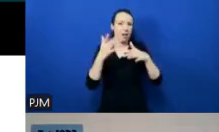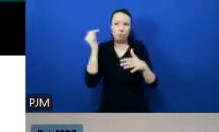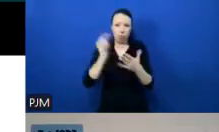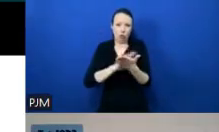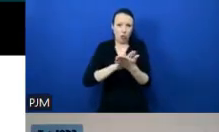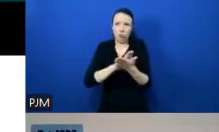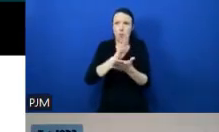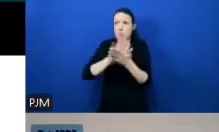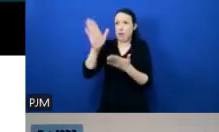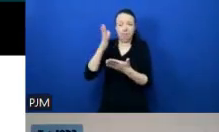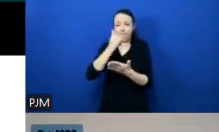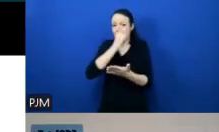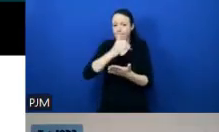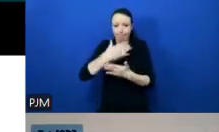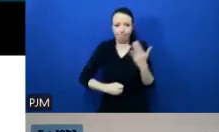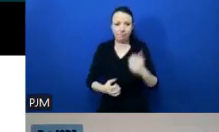cannot be used.